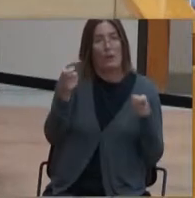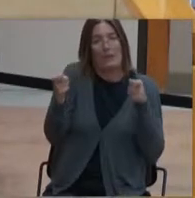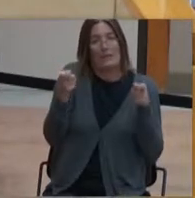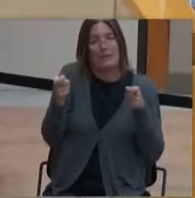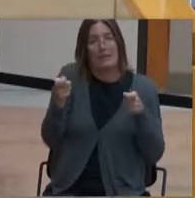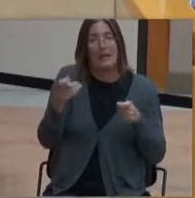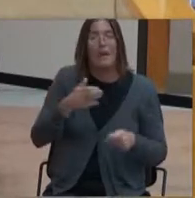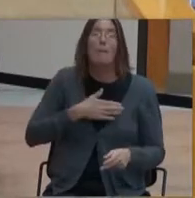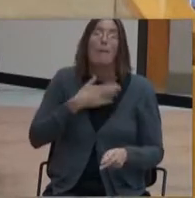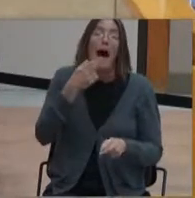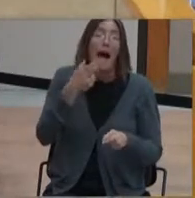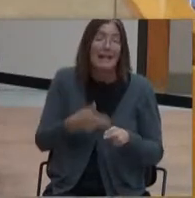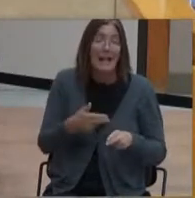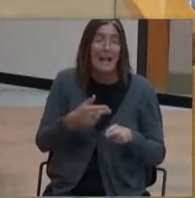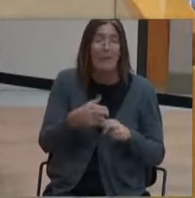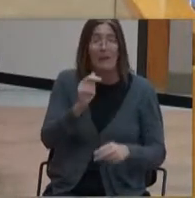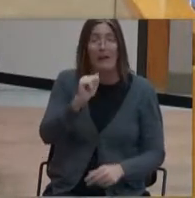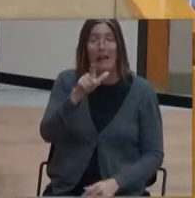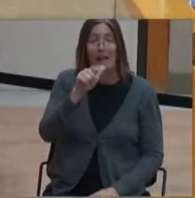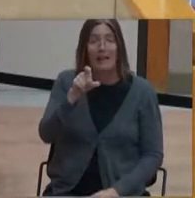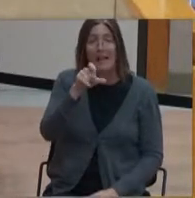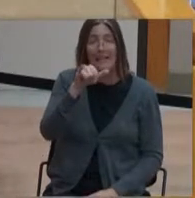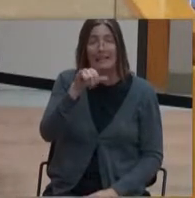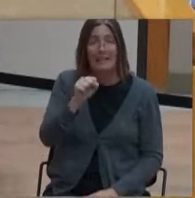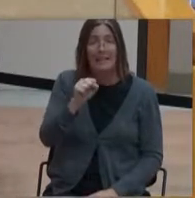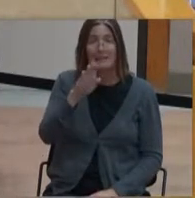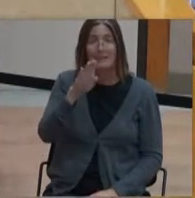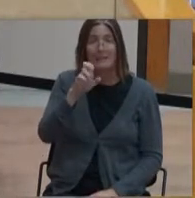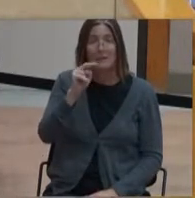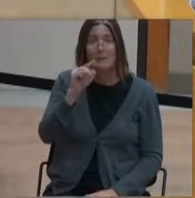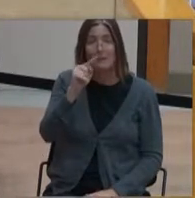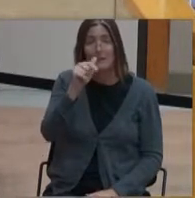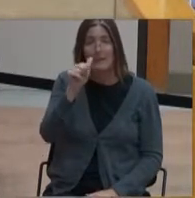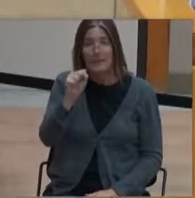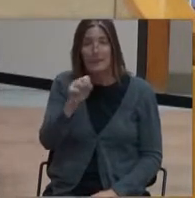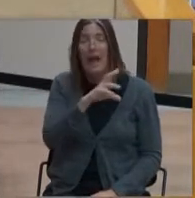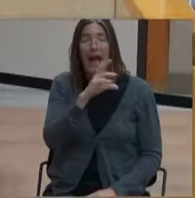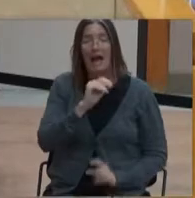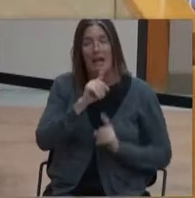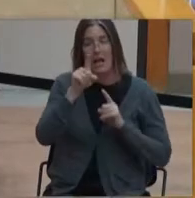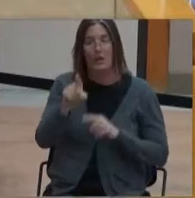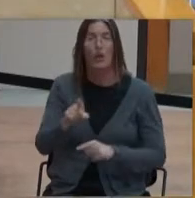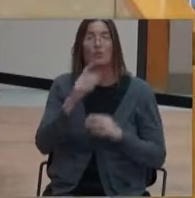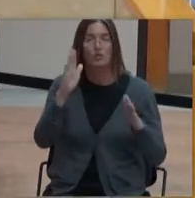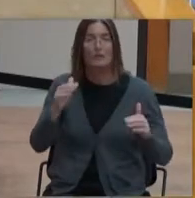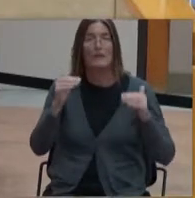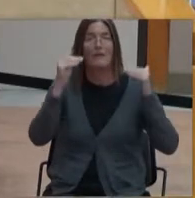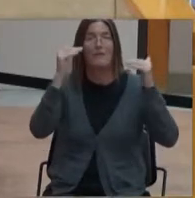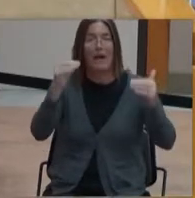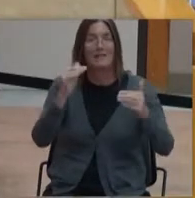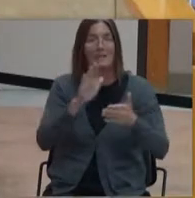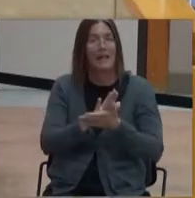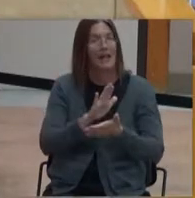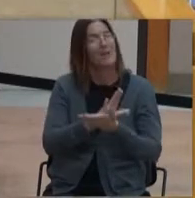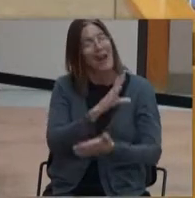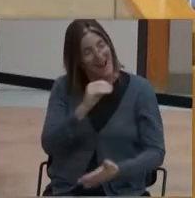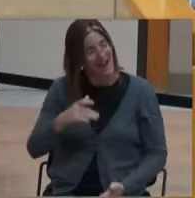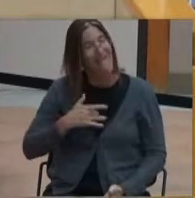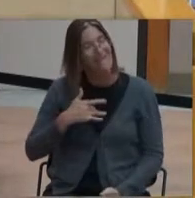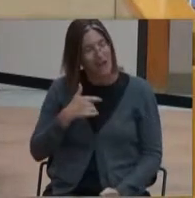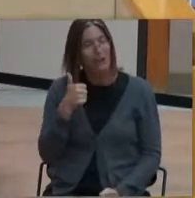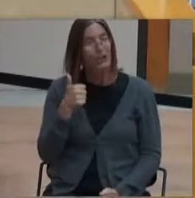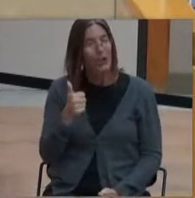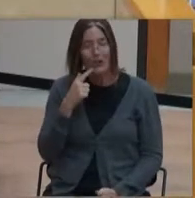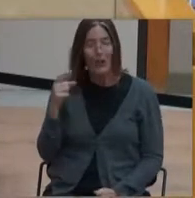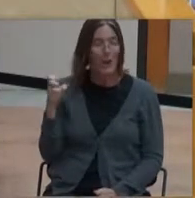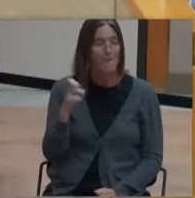is Alexis Benitez, and I attend at the Circles at the Advanced Learning Academy. It feels good to be back.